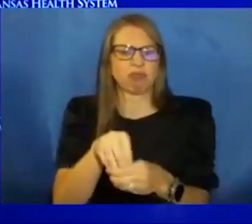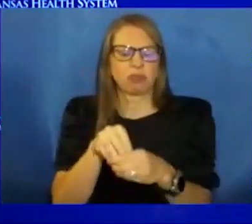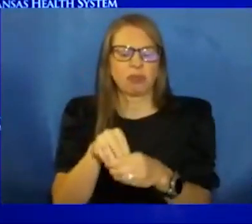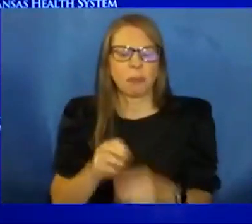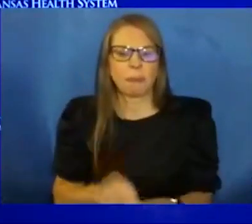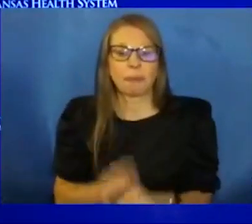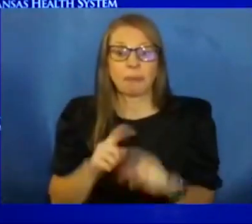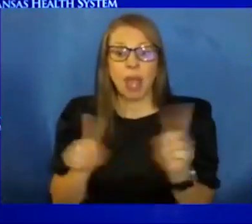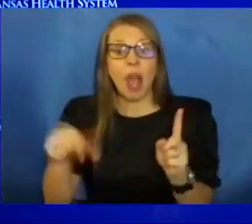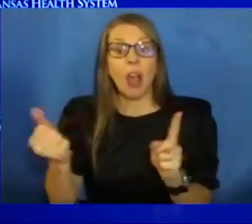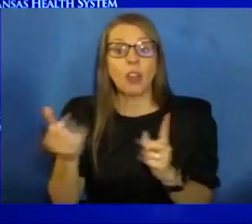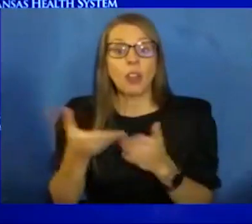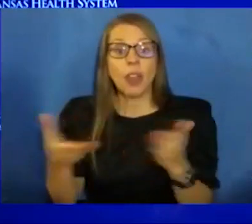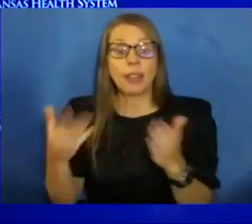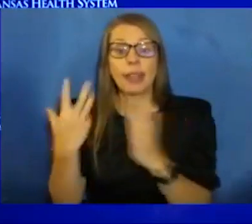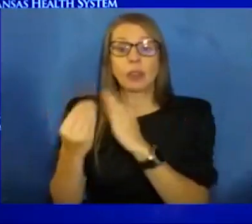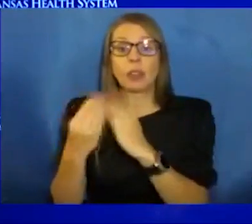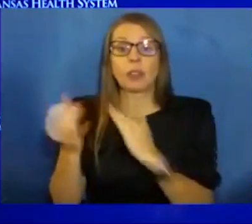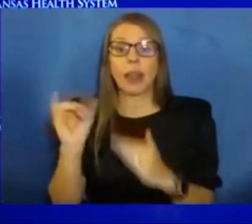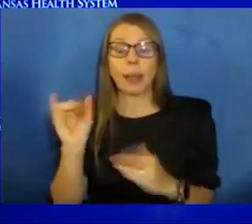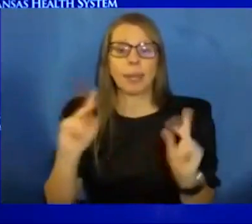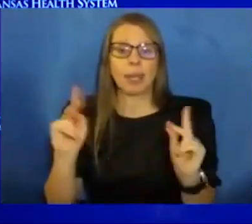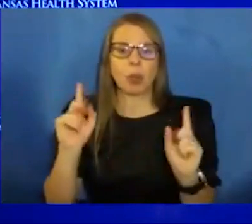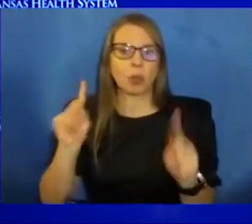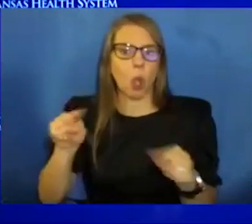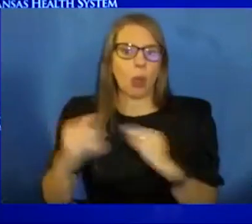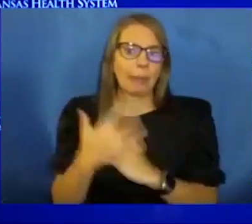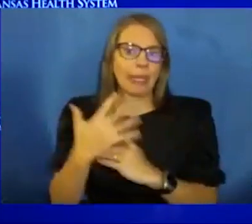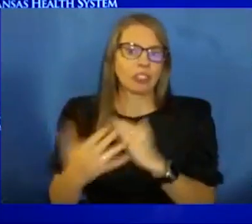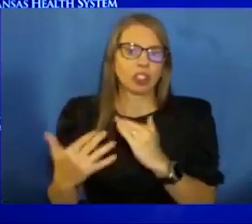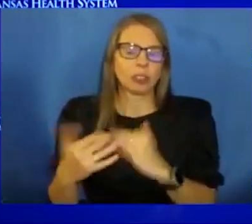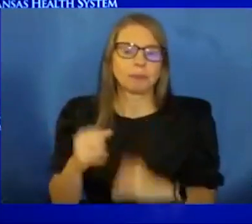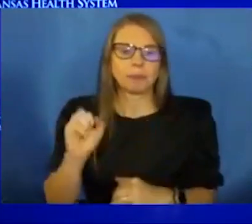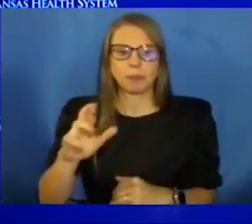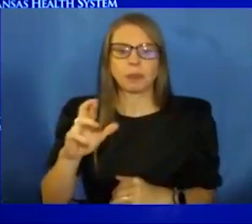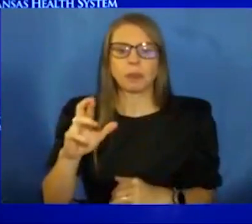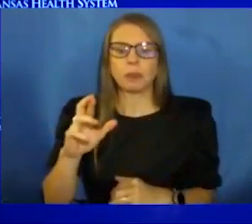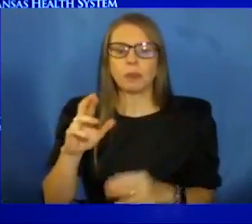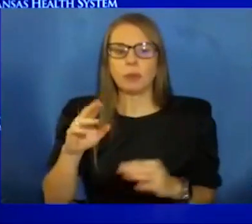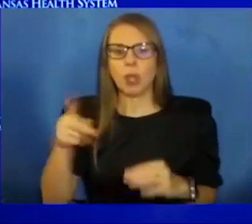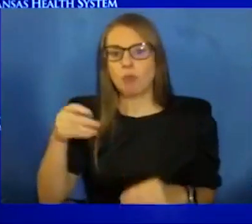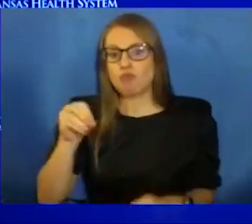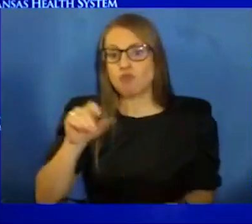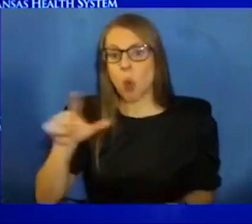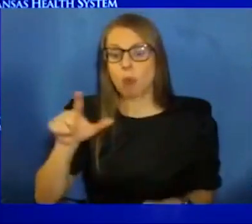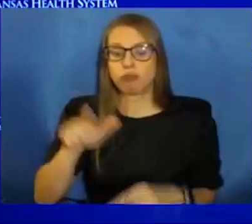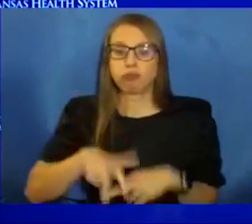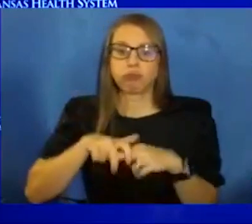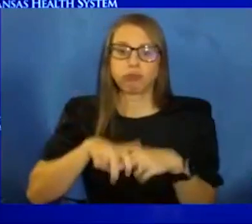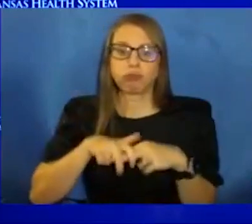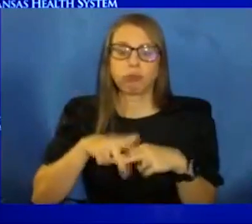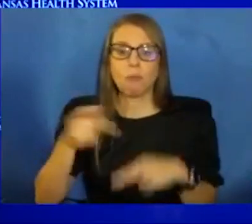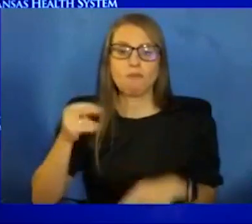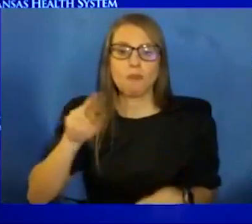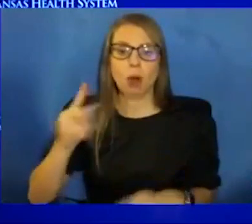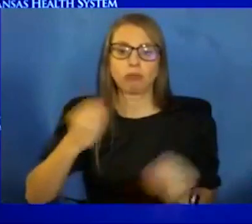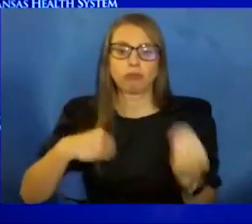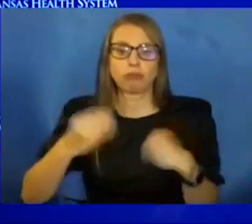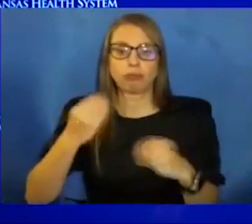with Delta, it's important to make those reevaluations. Would you Absolutely. Be running in that marathon, Dr. Hawkinson? Yeah, I think so. I think we've always promoted really being outdoors and doing